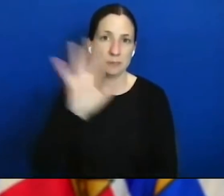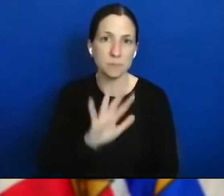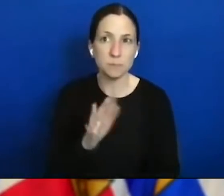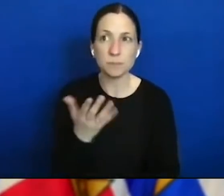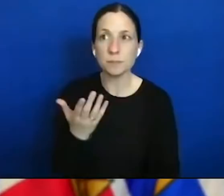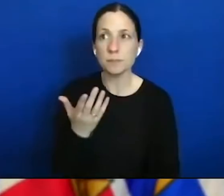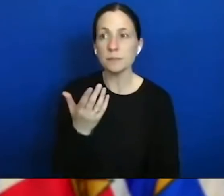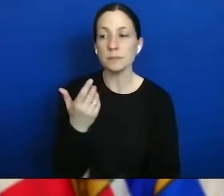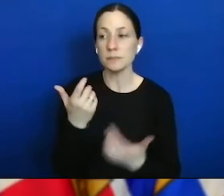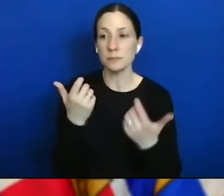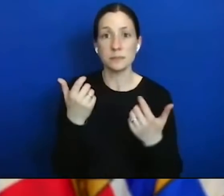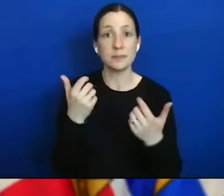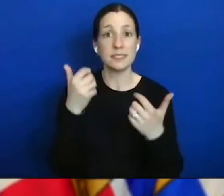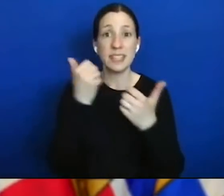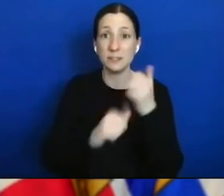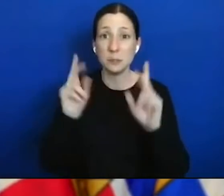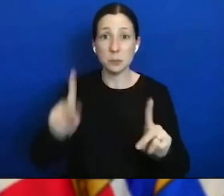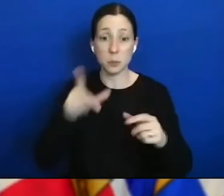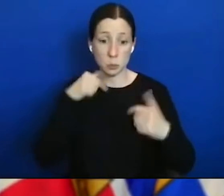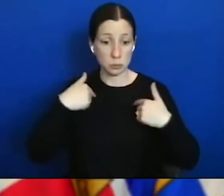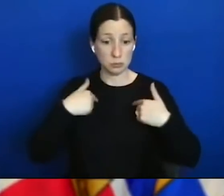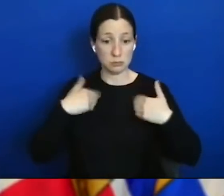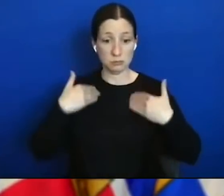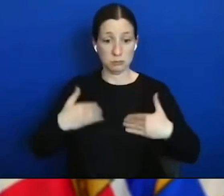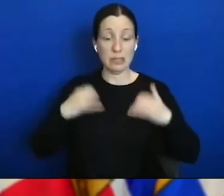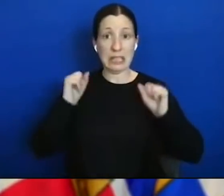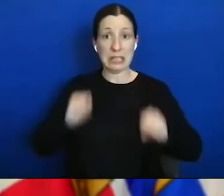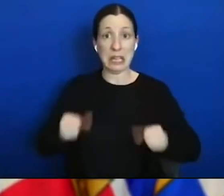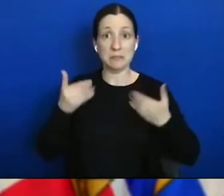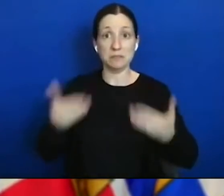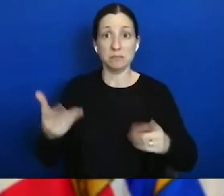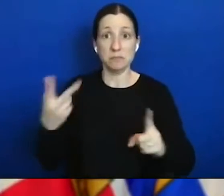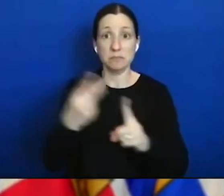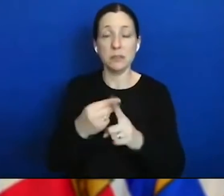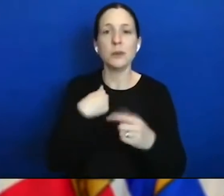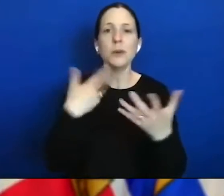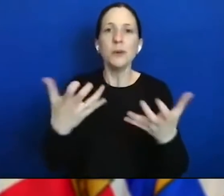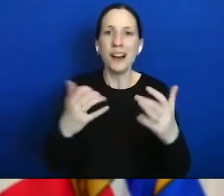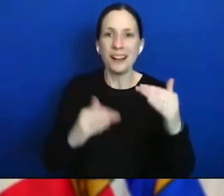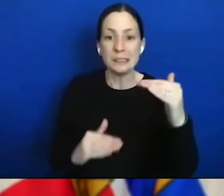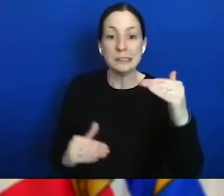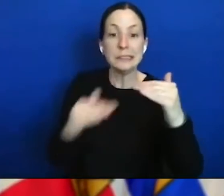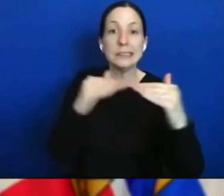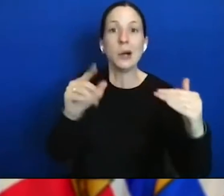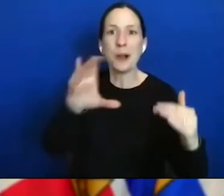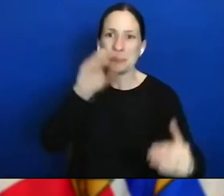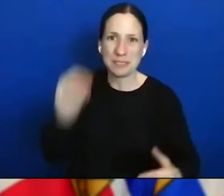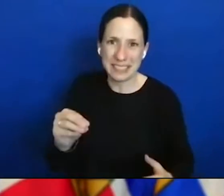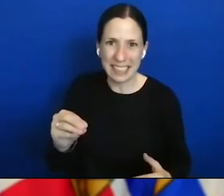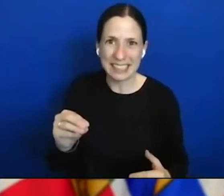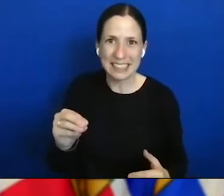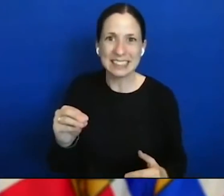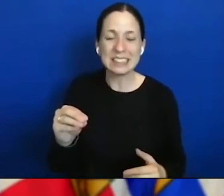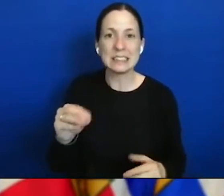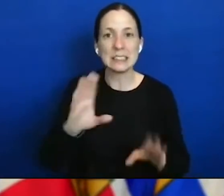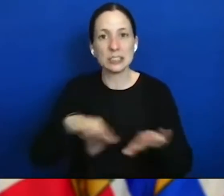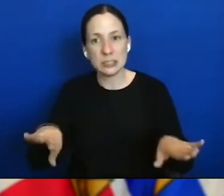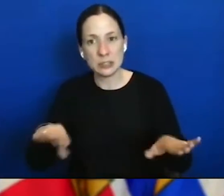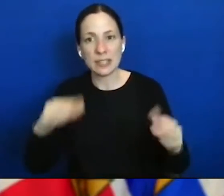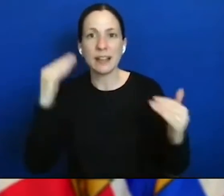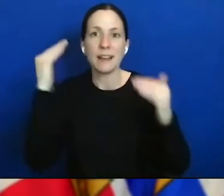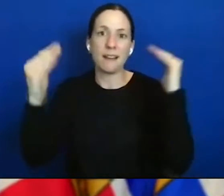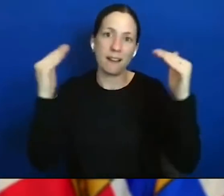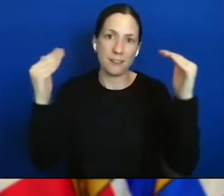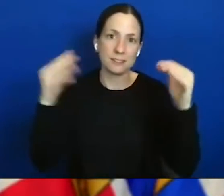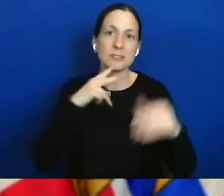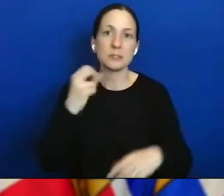who is able to be immunized, we'd like to get it to 100% of right now children and adults